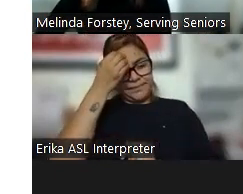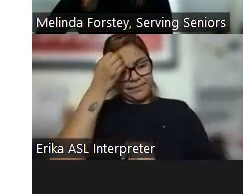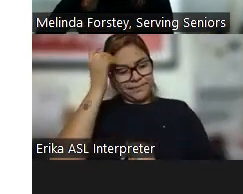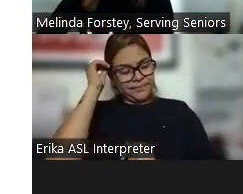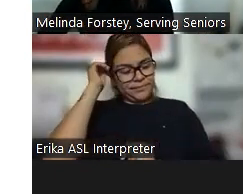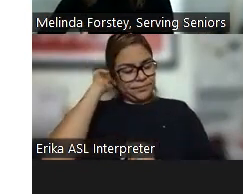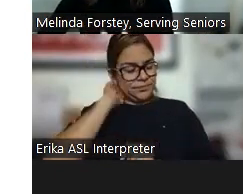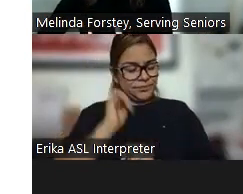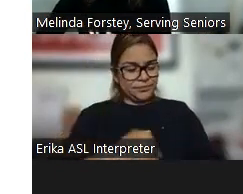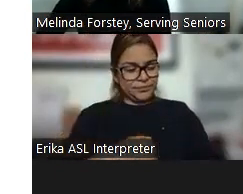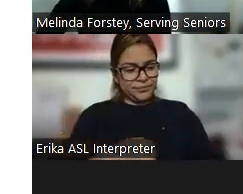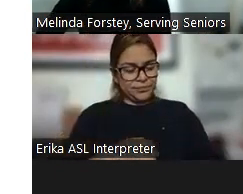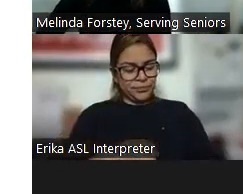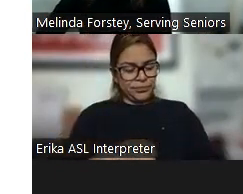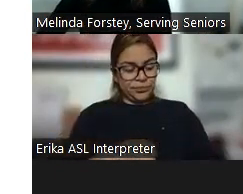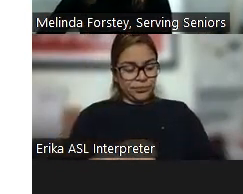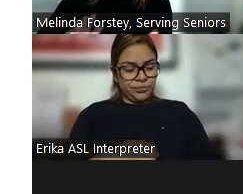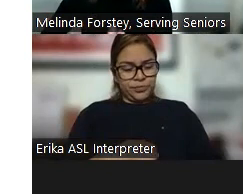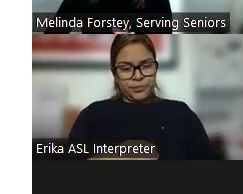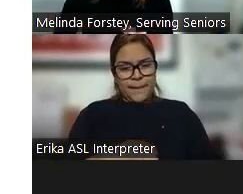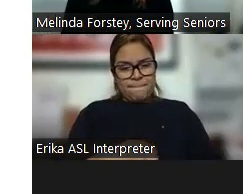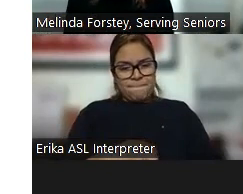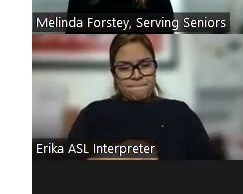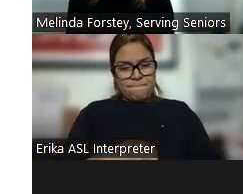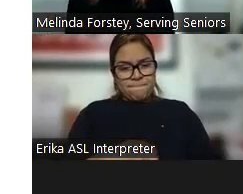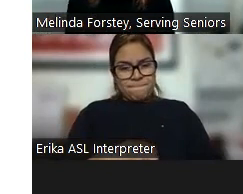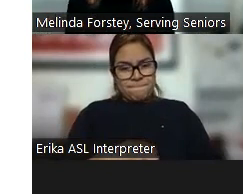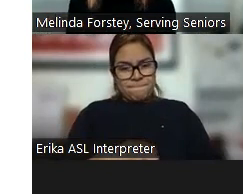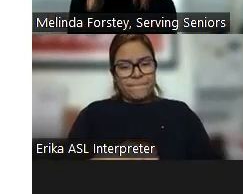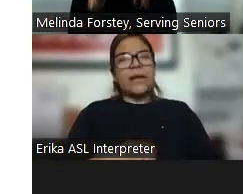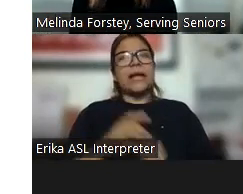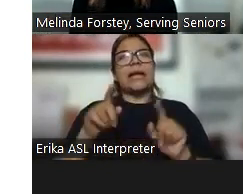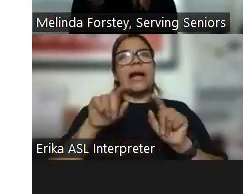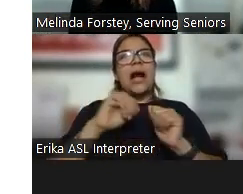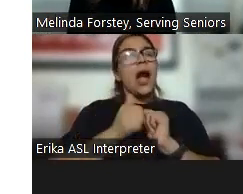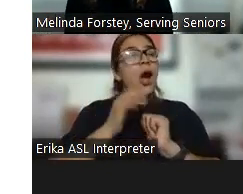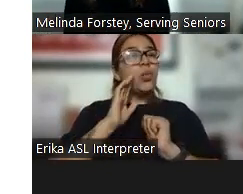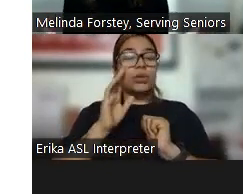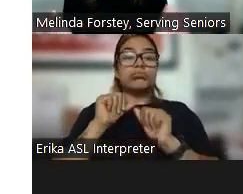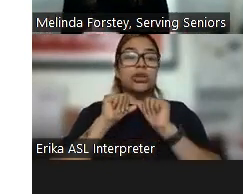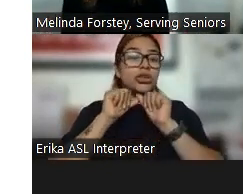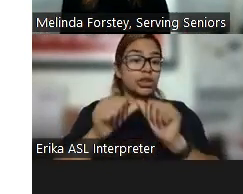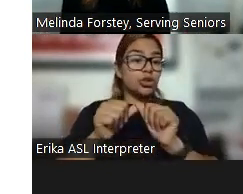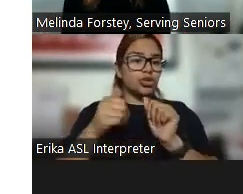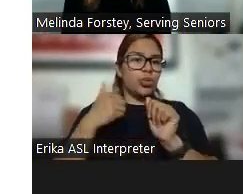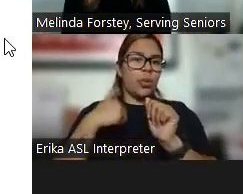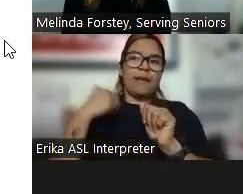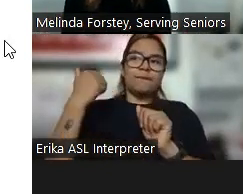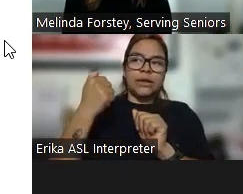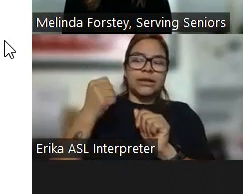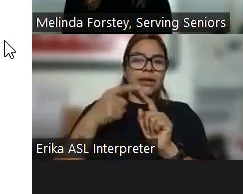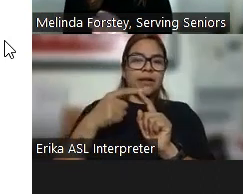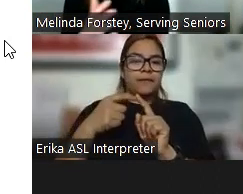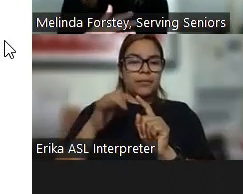expansion, enhanced legislation, and increased funding. So with that,